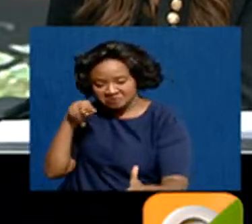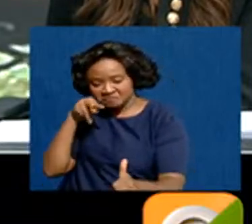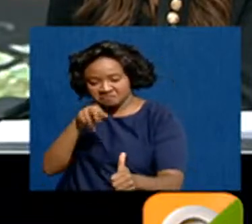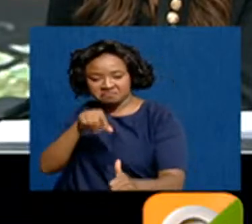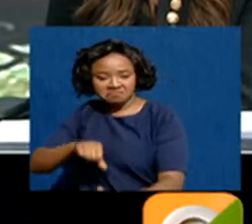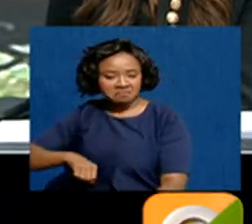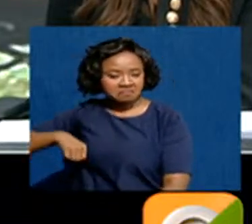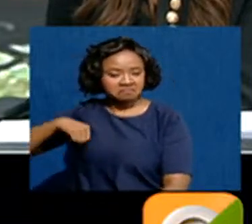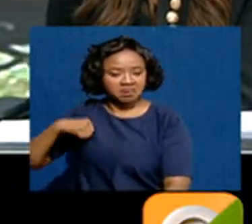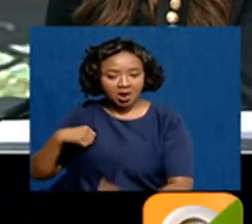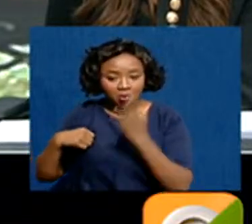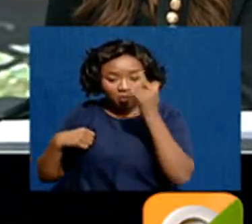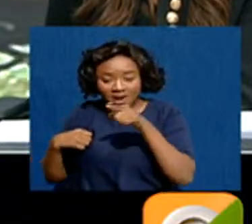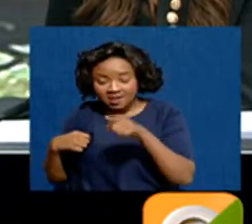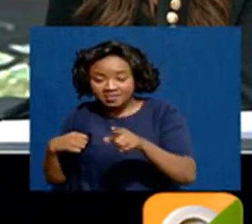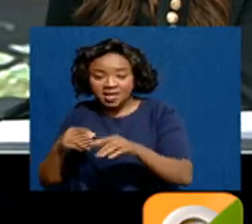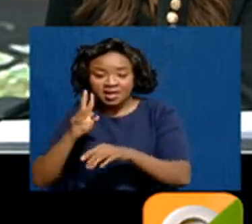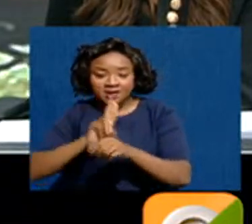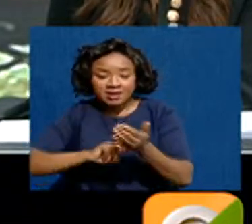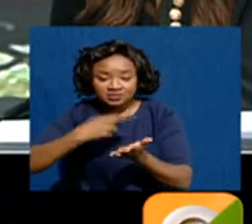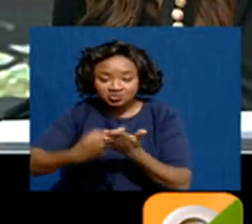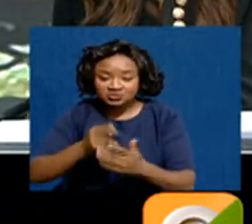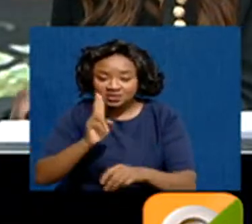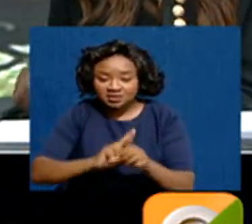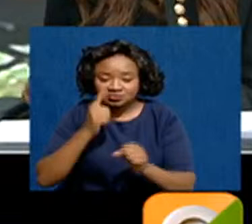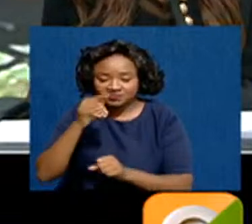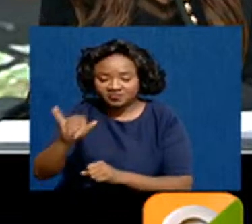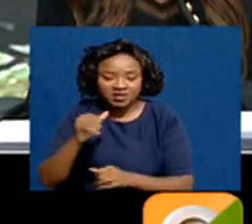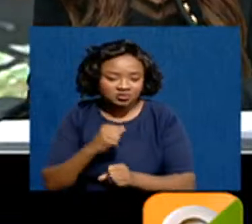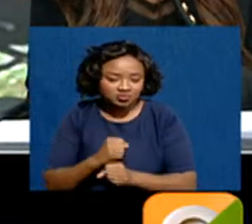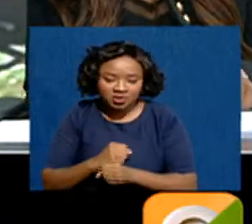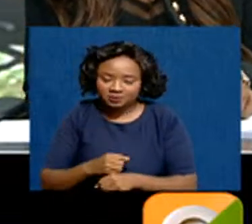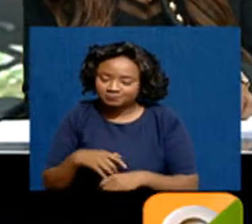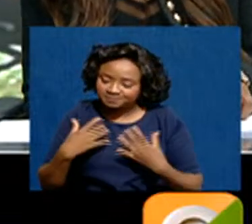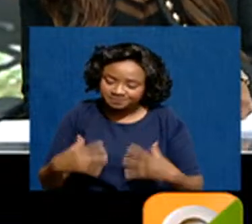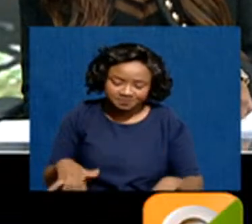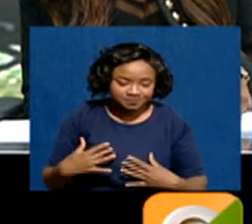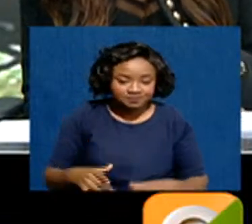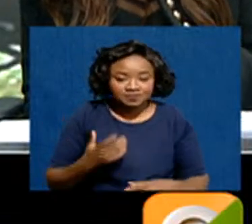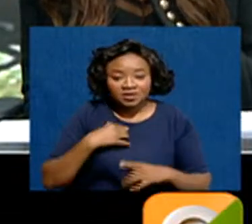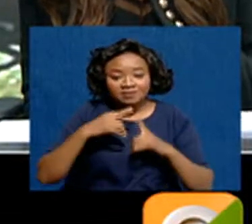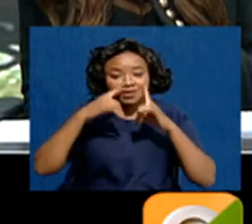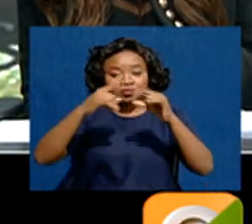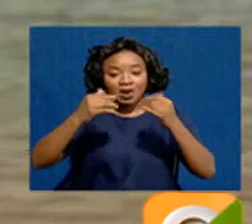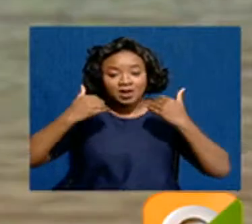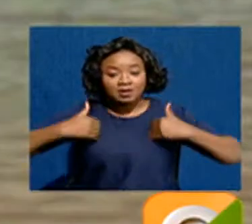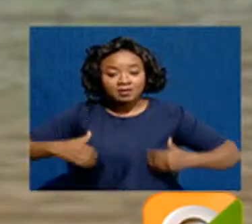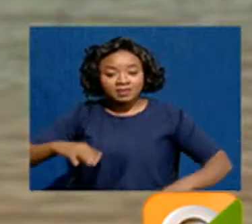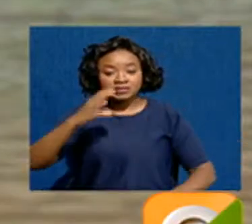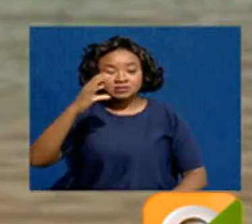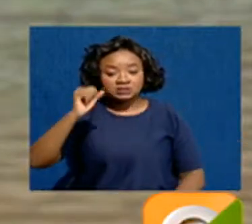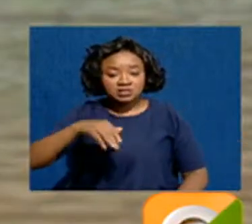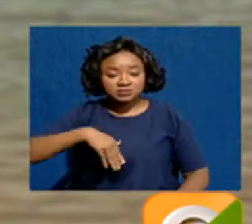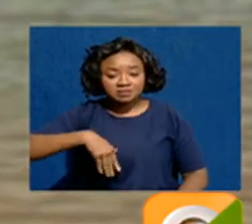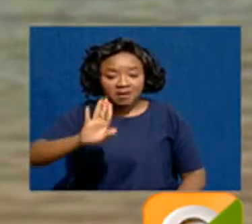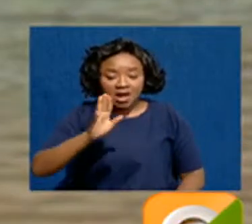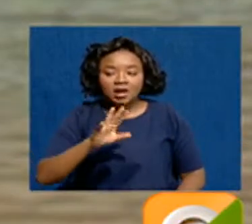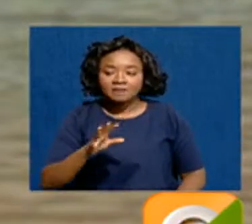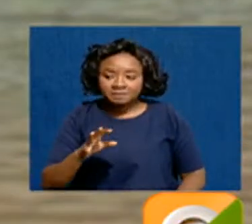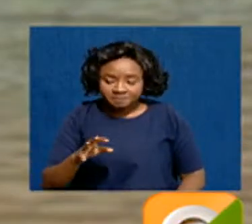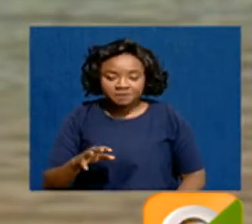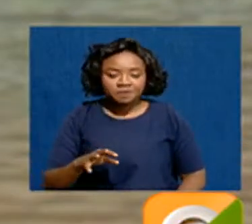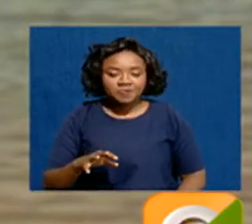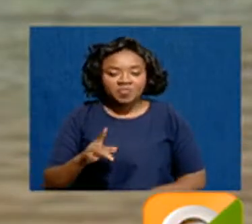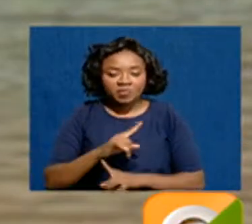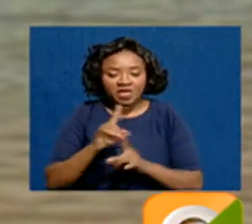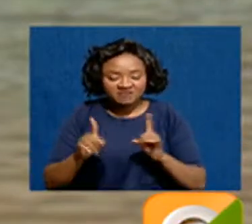of the resources they're using to do the work they're doing. I want to tell them that as your cabinet secretary even sitting here, the things that I set in